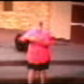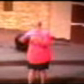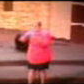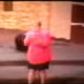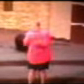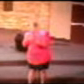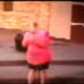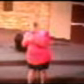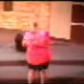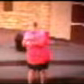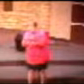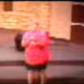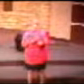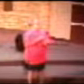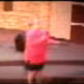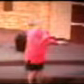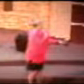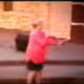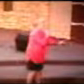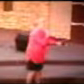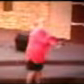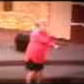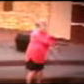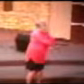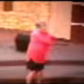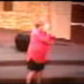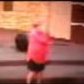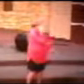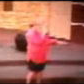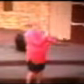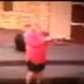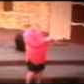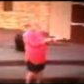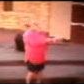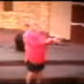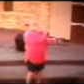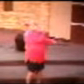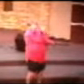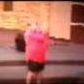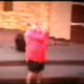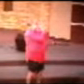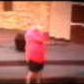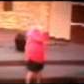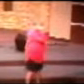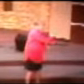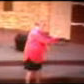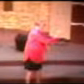or dates the Father has set by his own authority. But